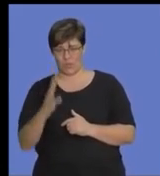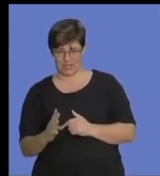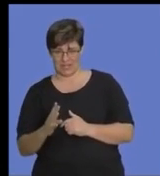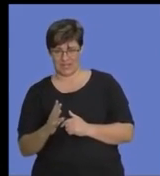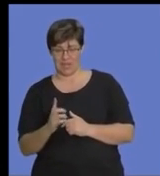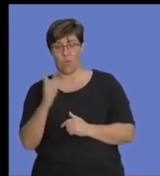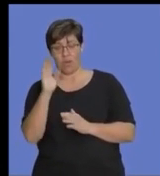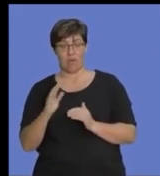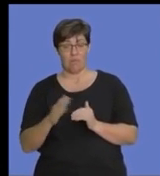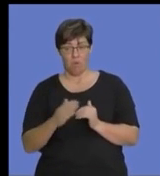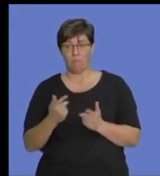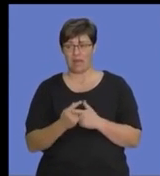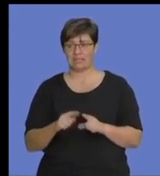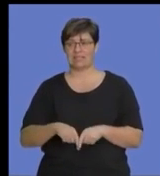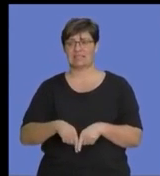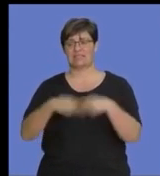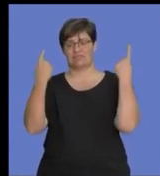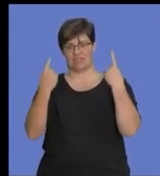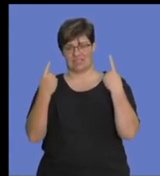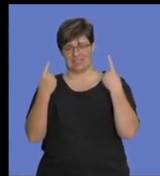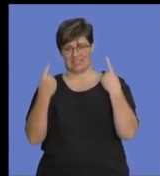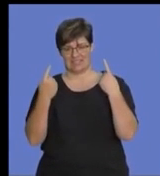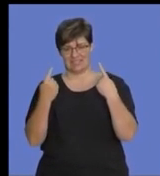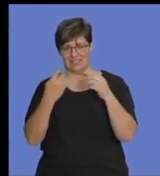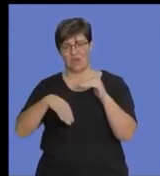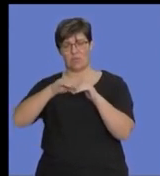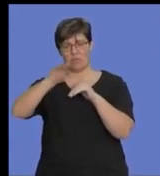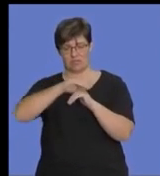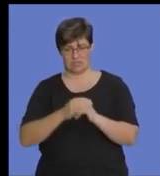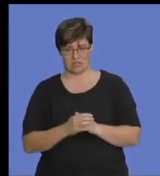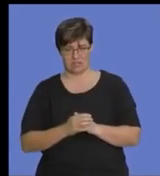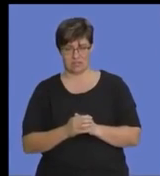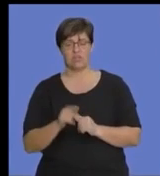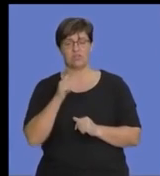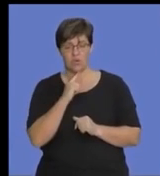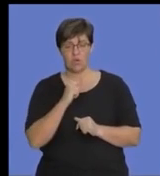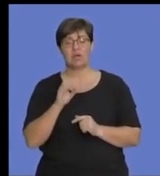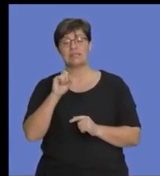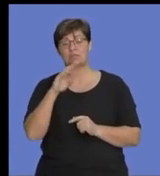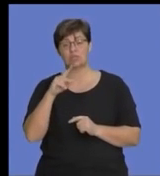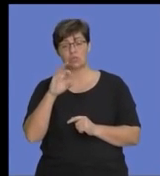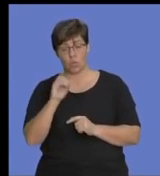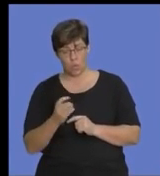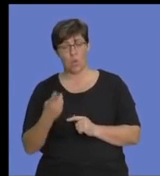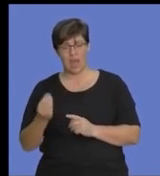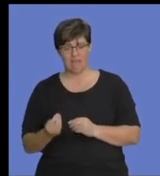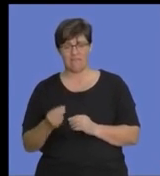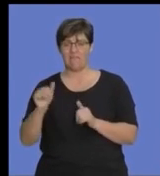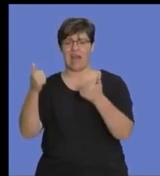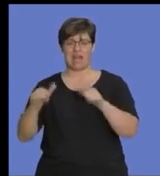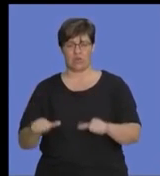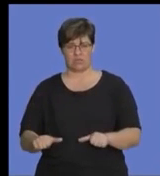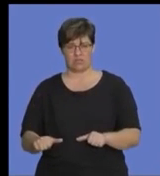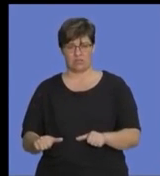1% more, but at a different compounding period. How much money will then Sibusiso have in